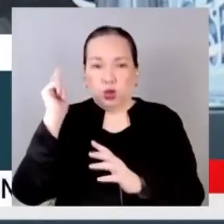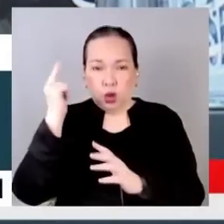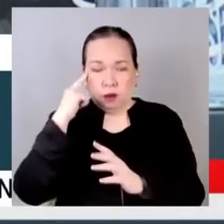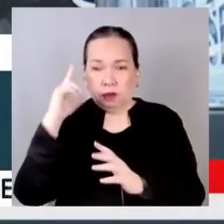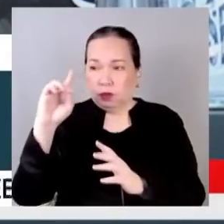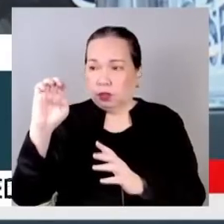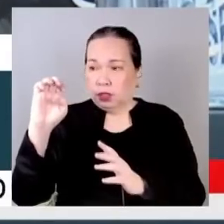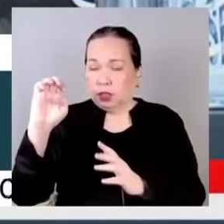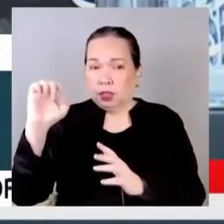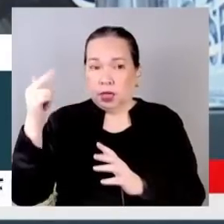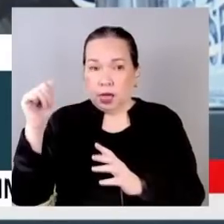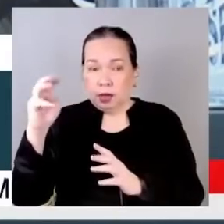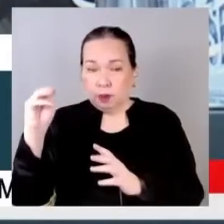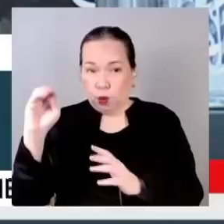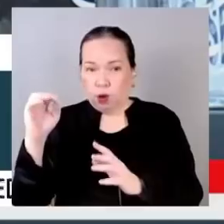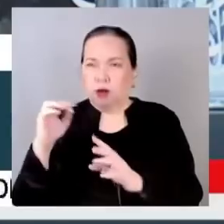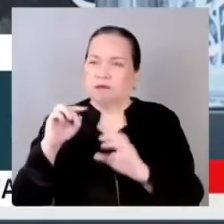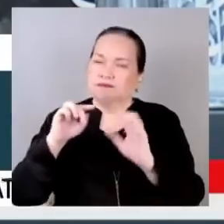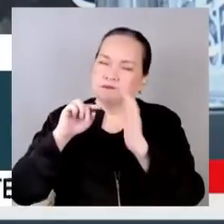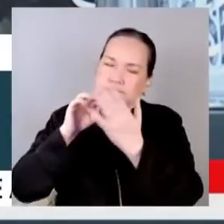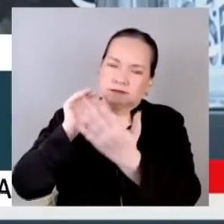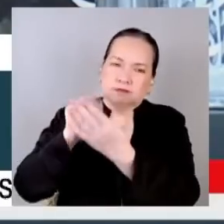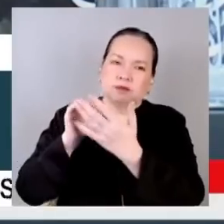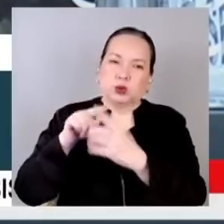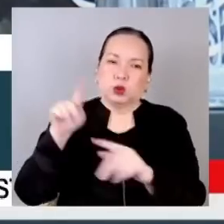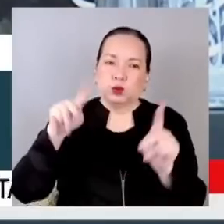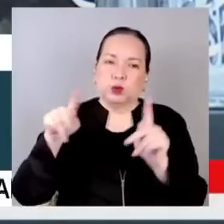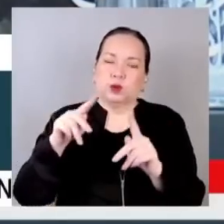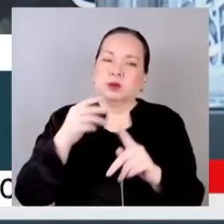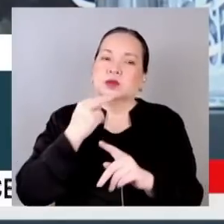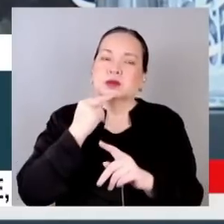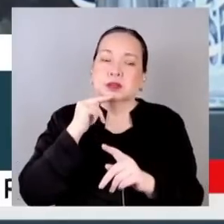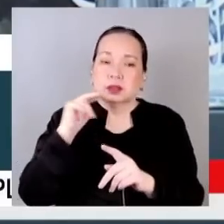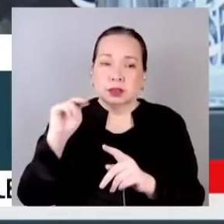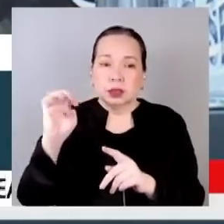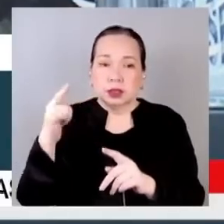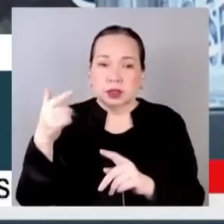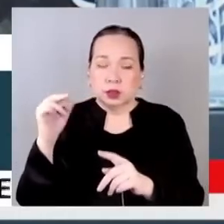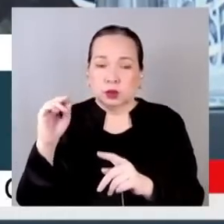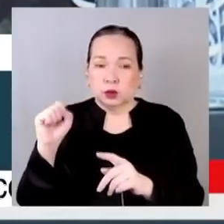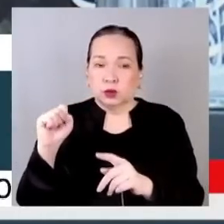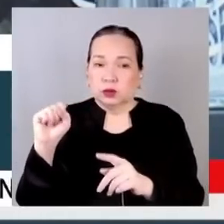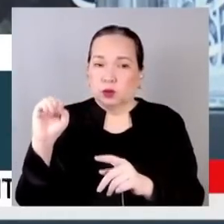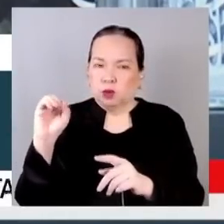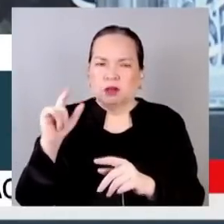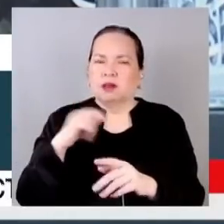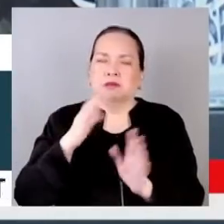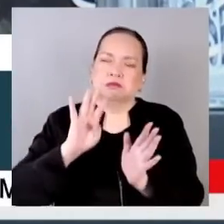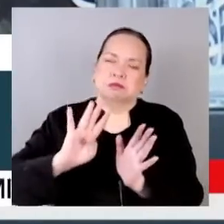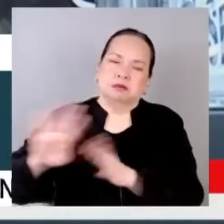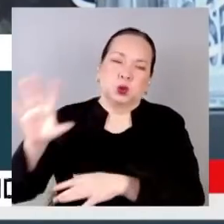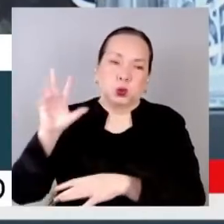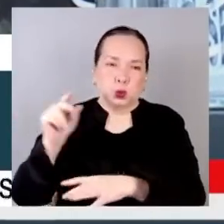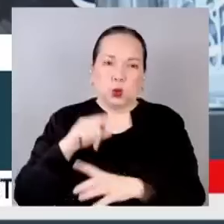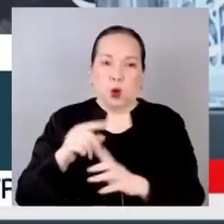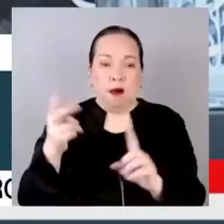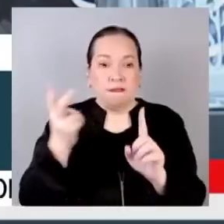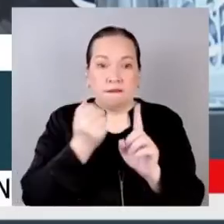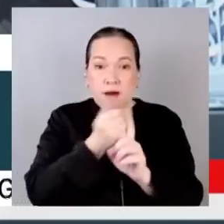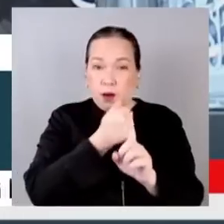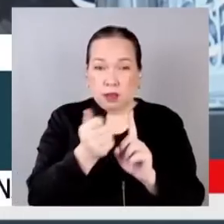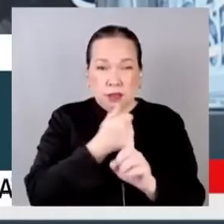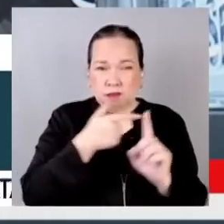people of Negros Oriental will not be swept under the rug. Violence has no place in